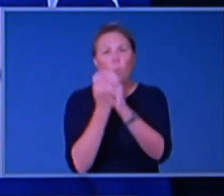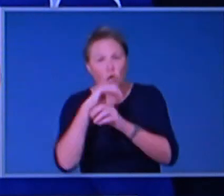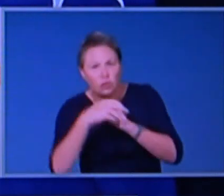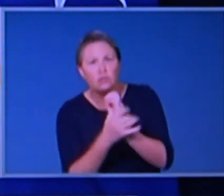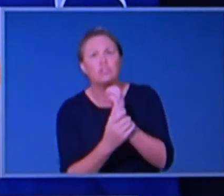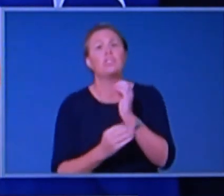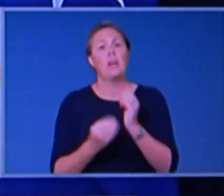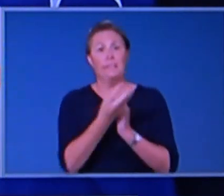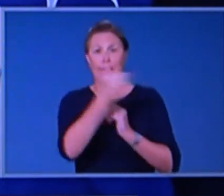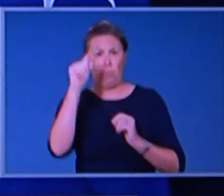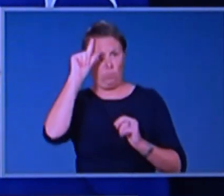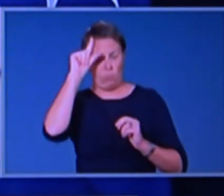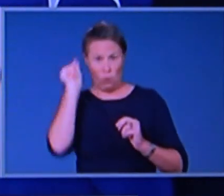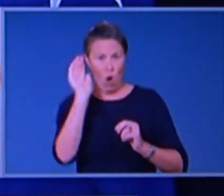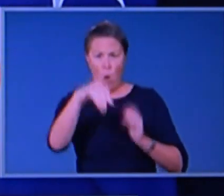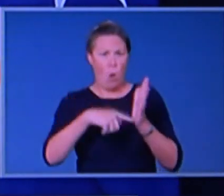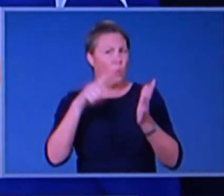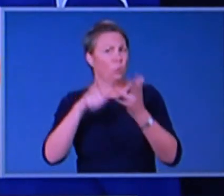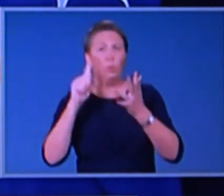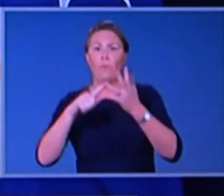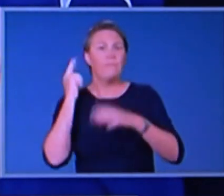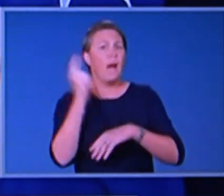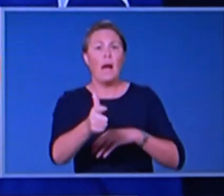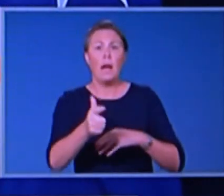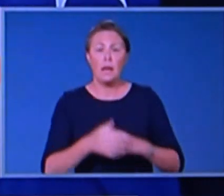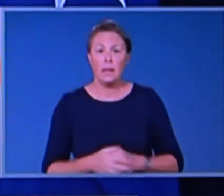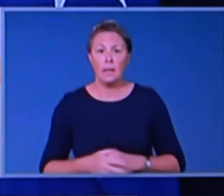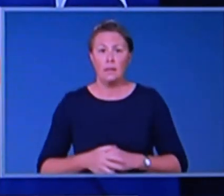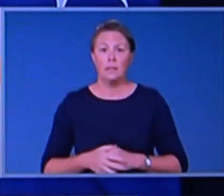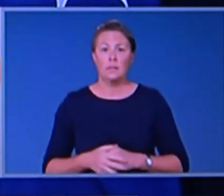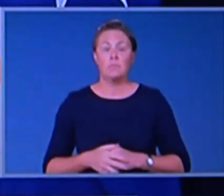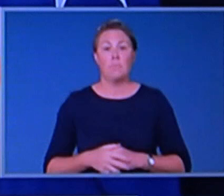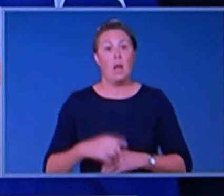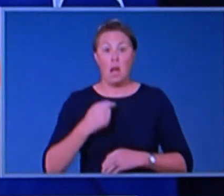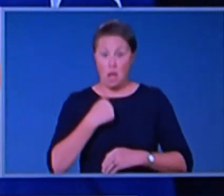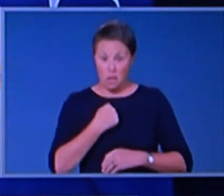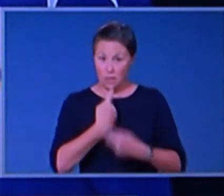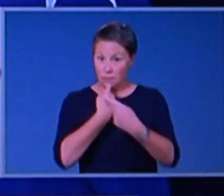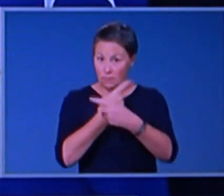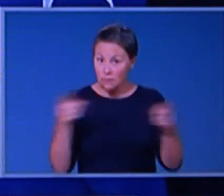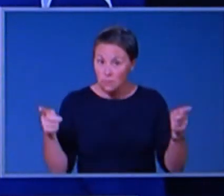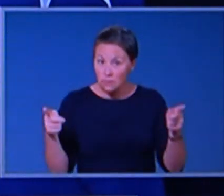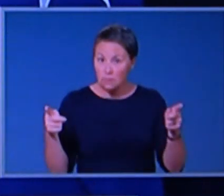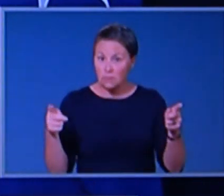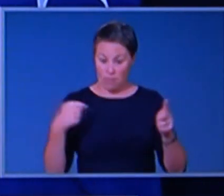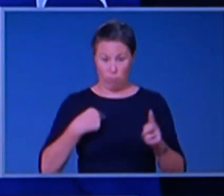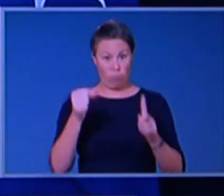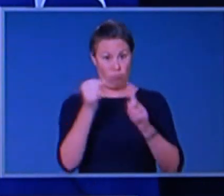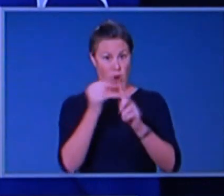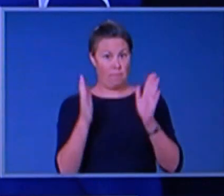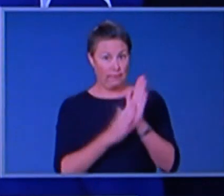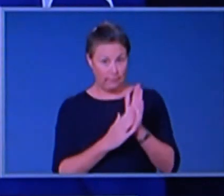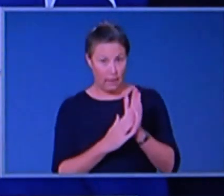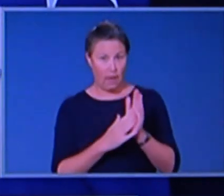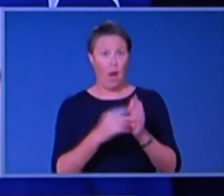So, we are flagging, I'm flagging very clearly at a federal level that should we